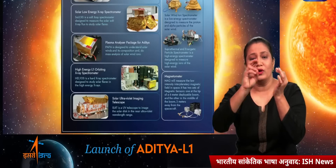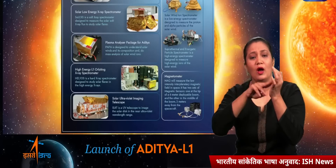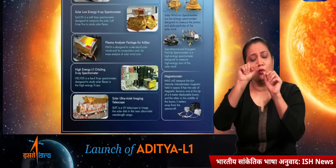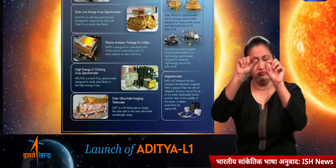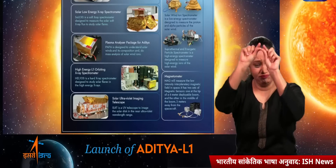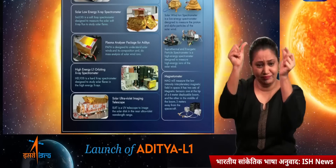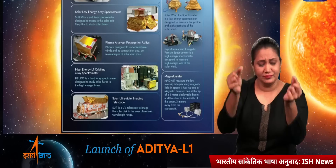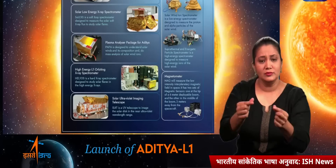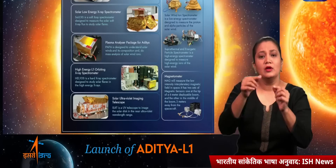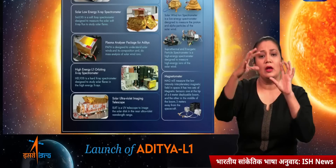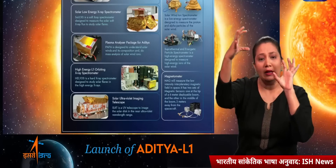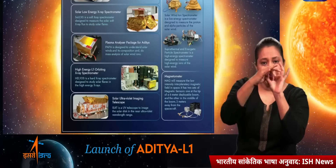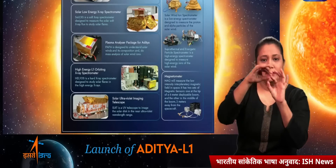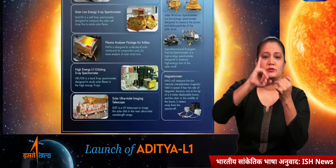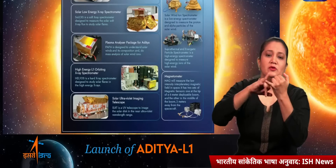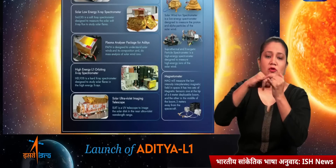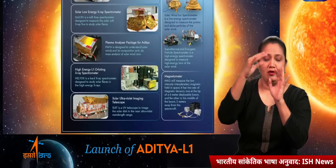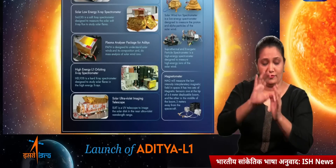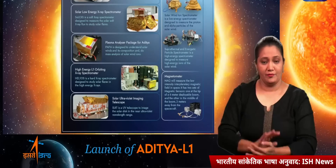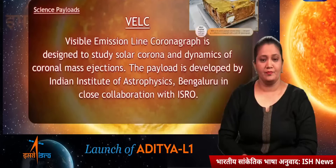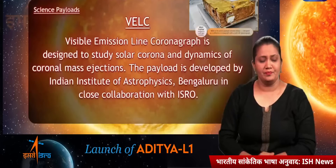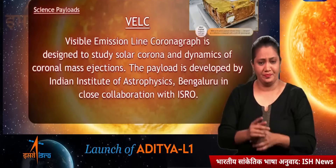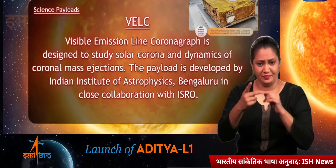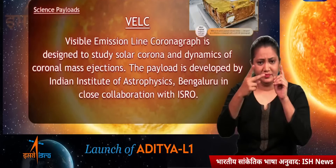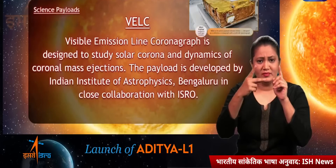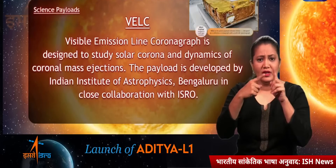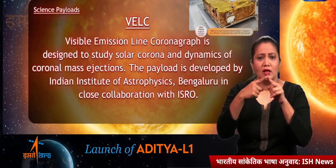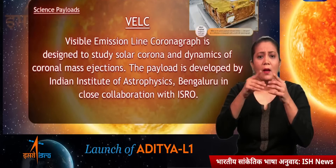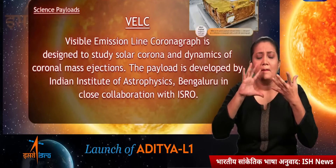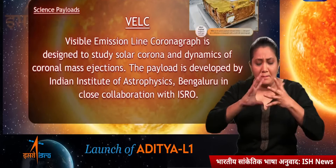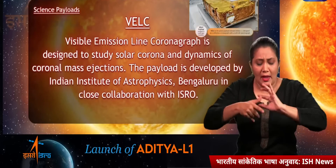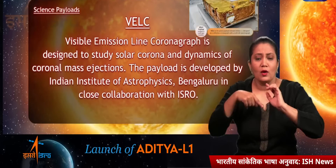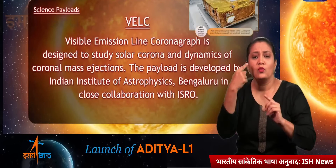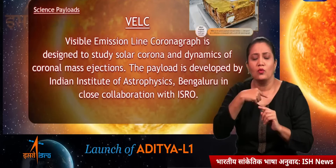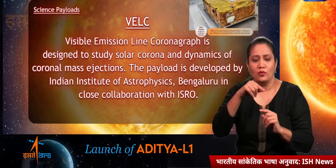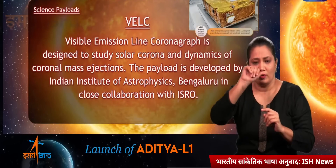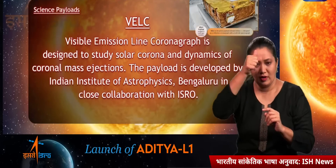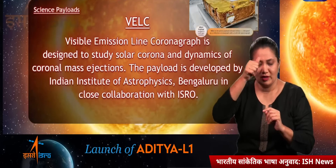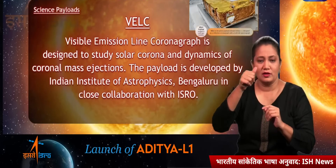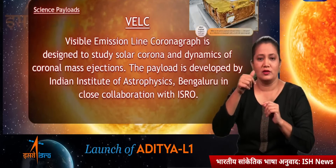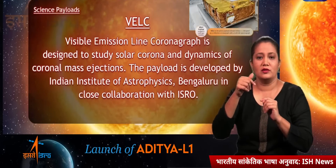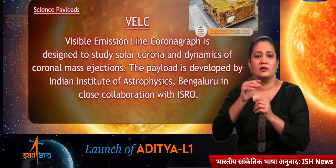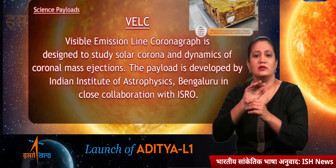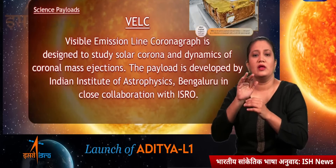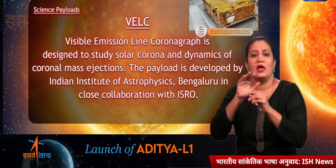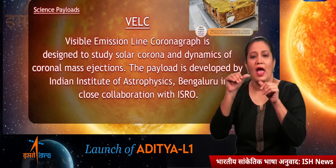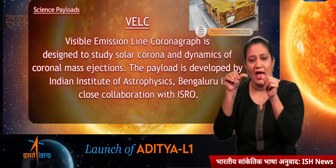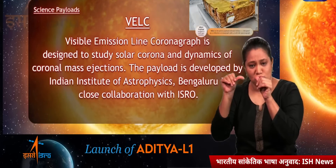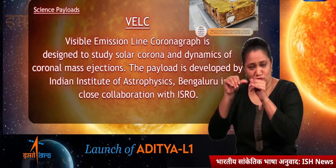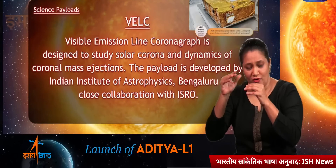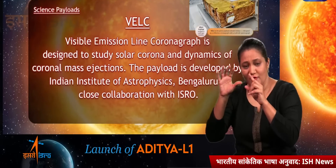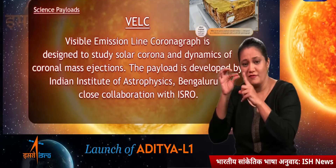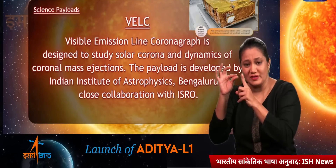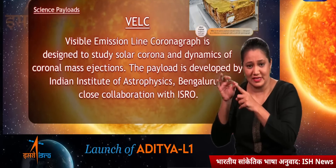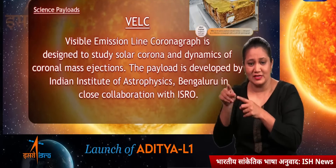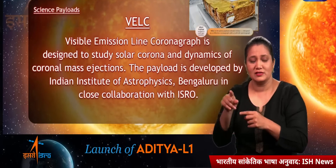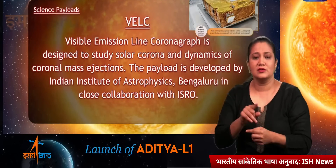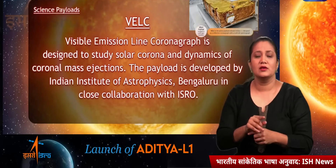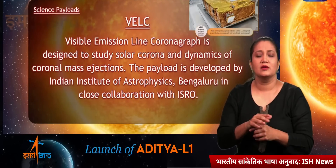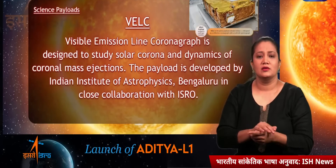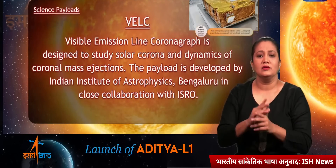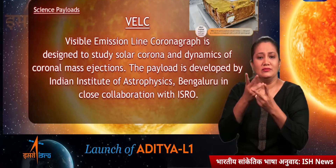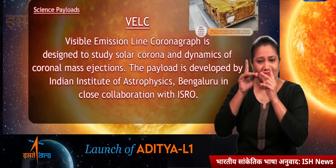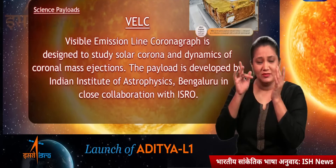multi-slit spectrograph. This payload is developed jointly by Indian Institute of Astrophysics, Laboratory of